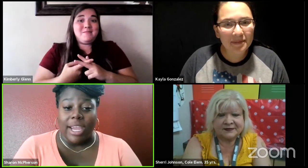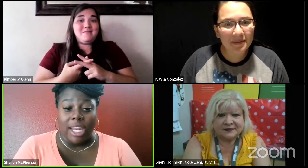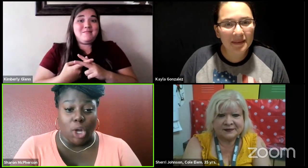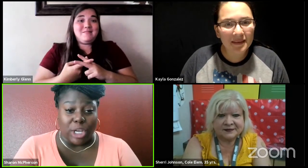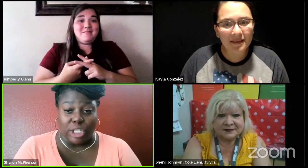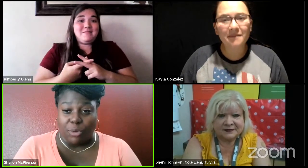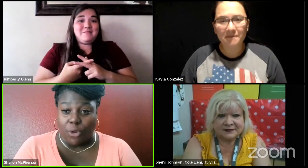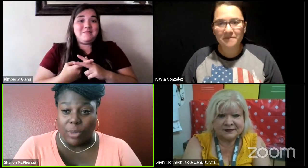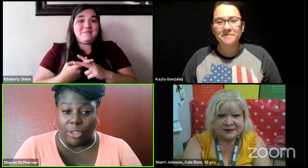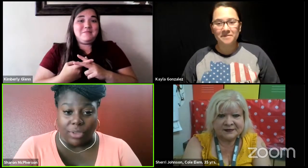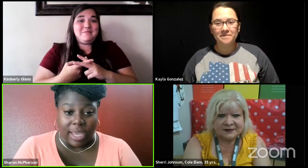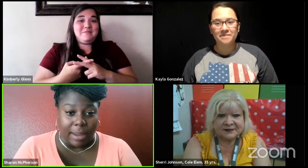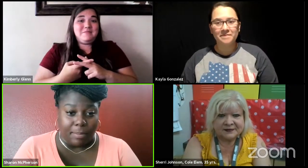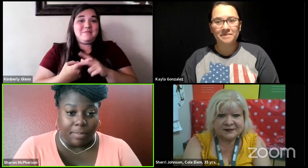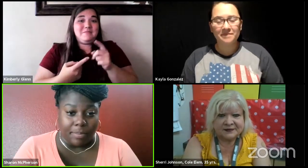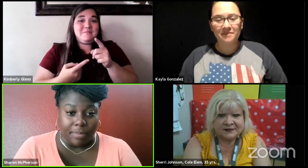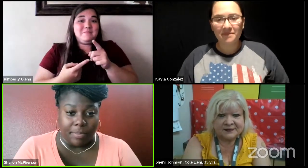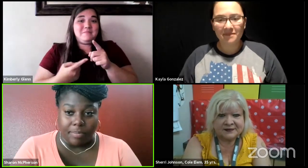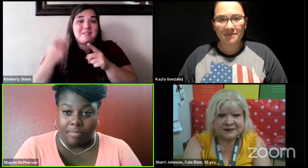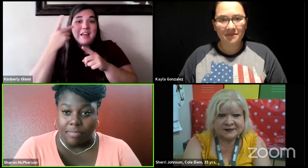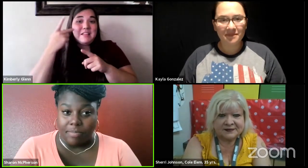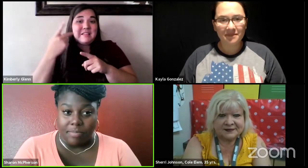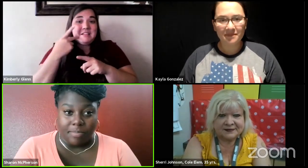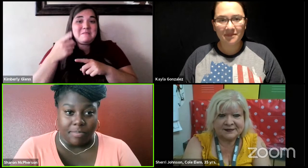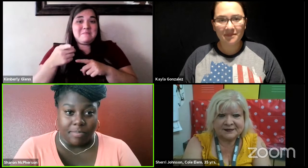Are there any questions before we start the game?